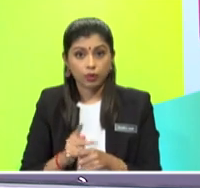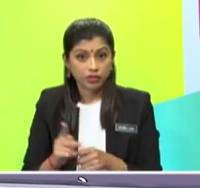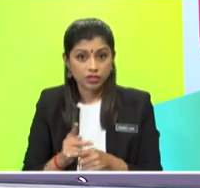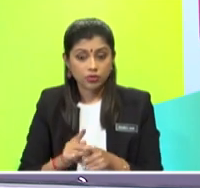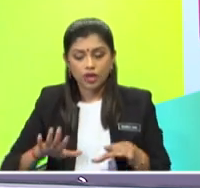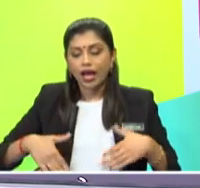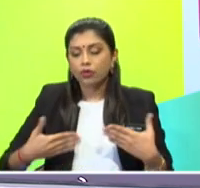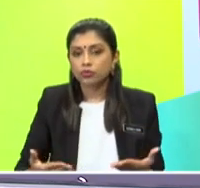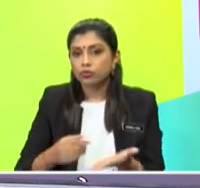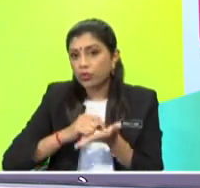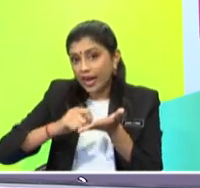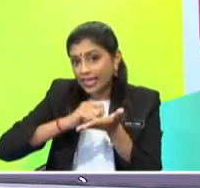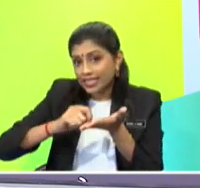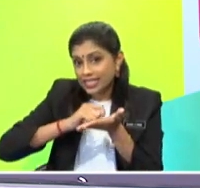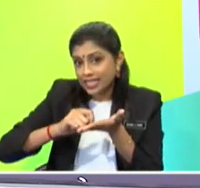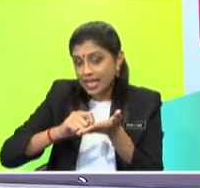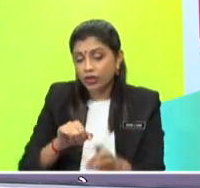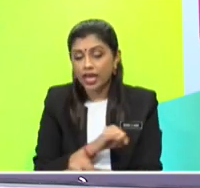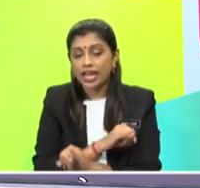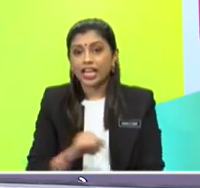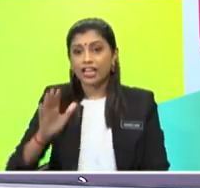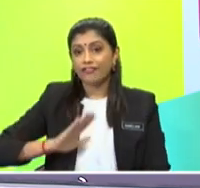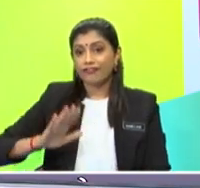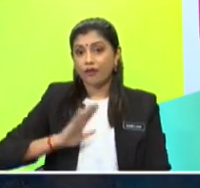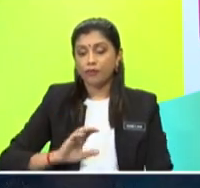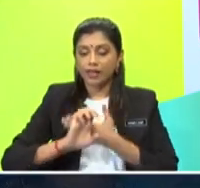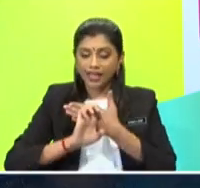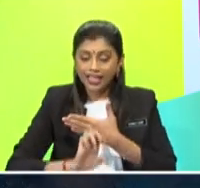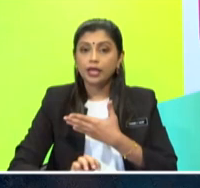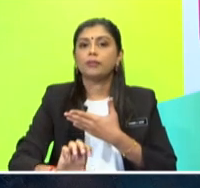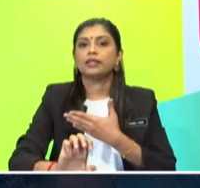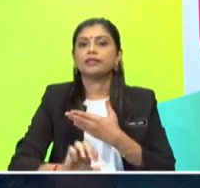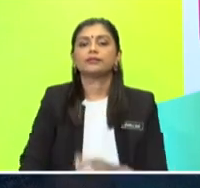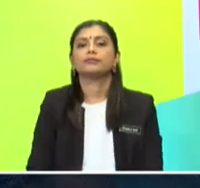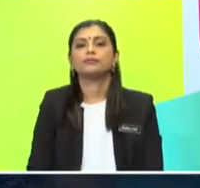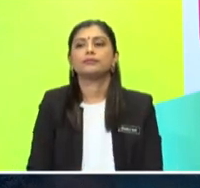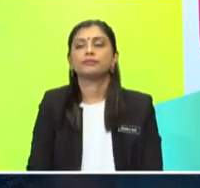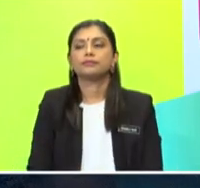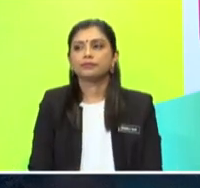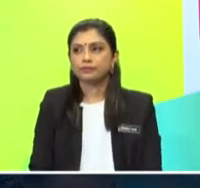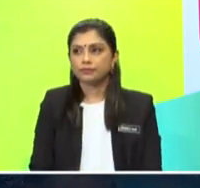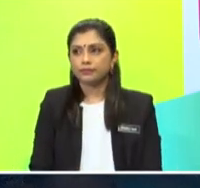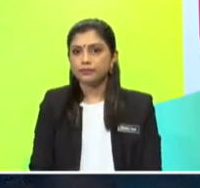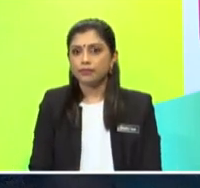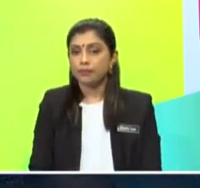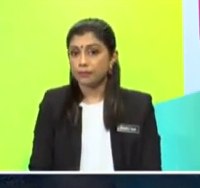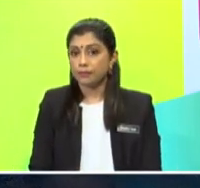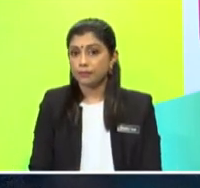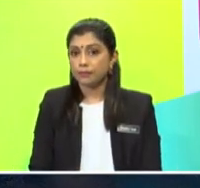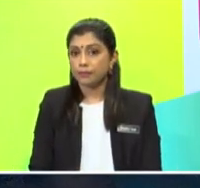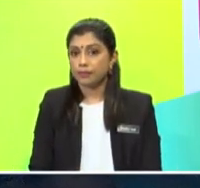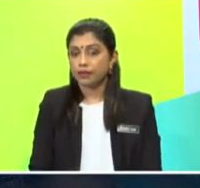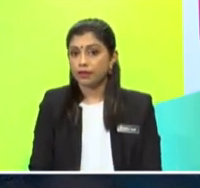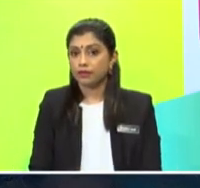email, informal email. All right, specifically. Mm-hmm. Now, our objective for today is definitely to focus on our main skill, that